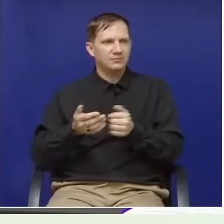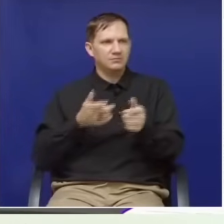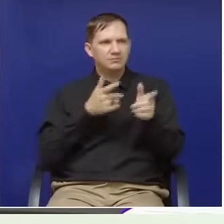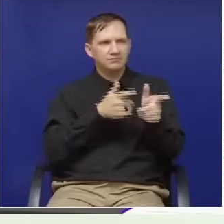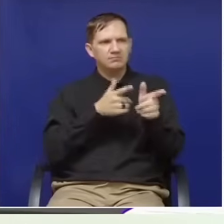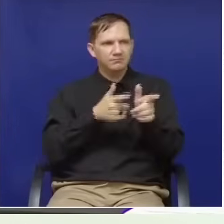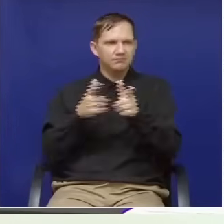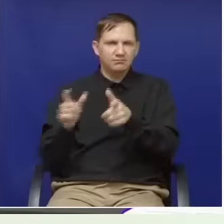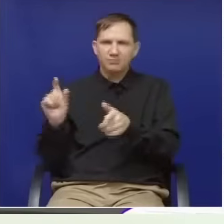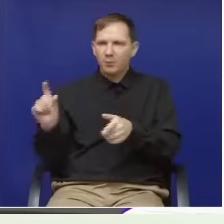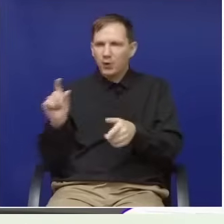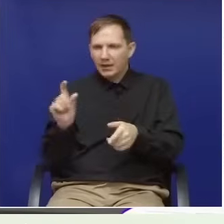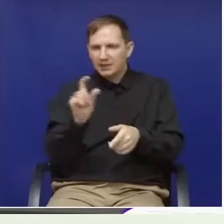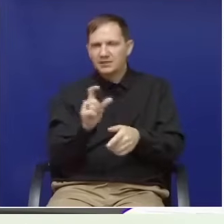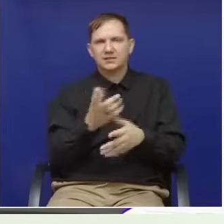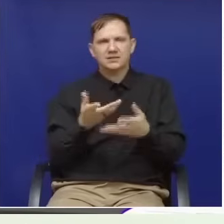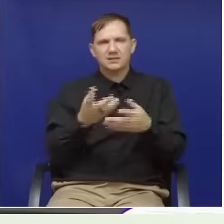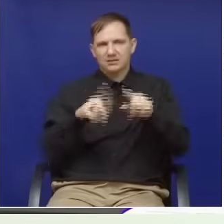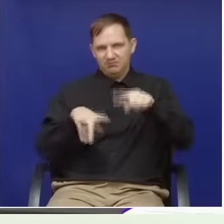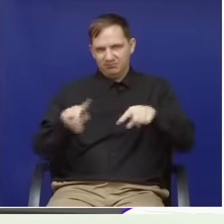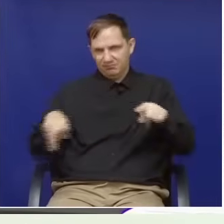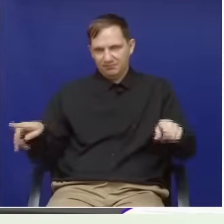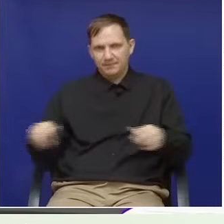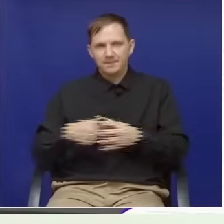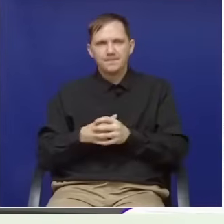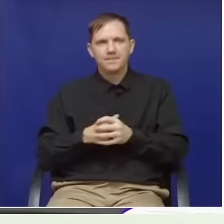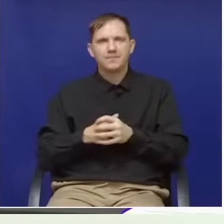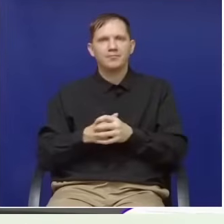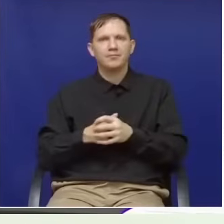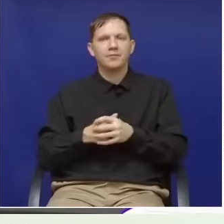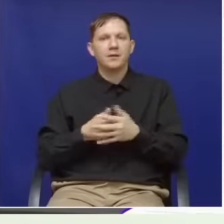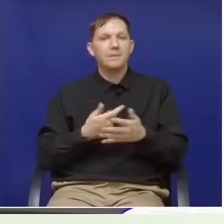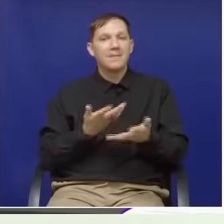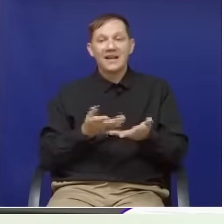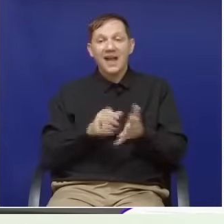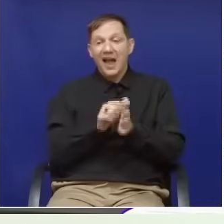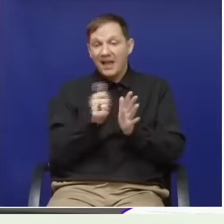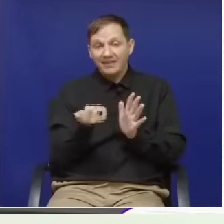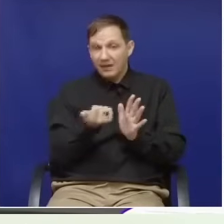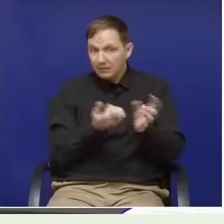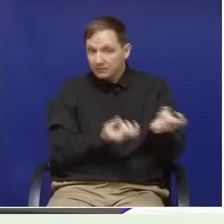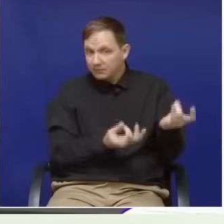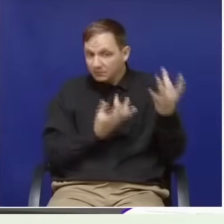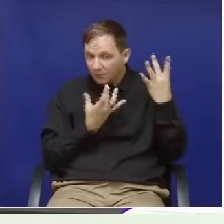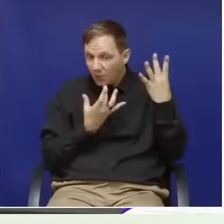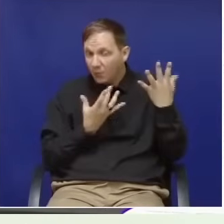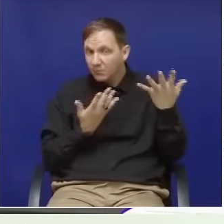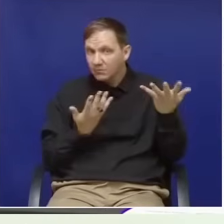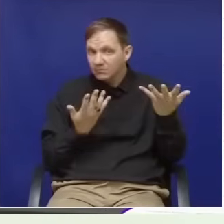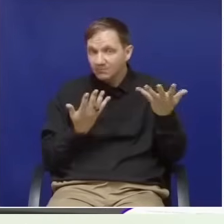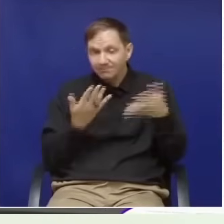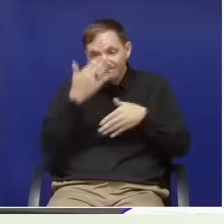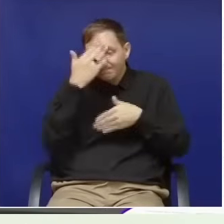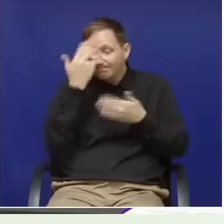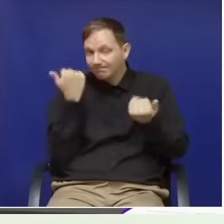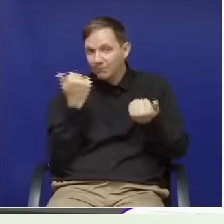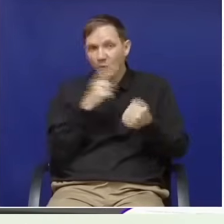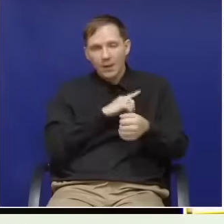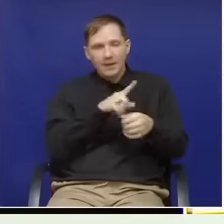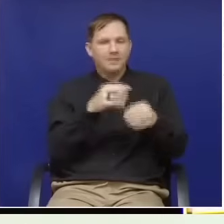breaks-in, I have not been briefed other than to be told that the inquiry is